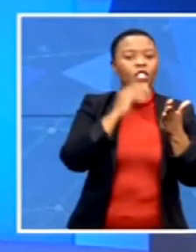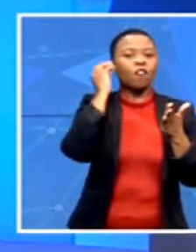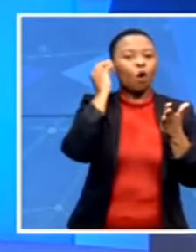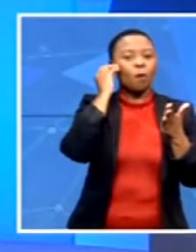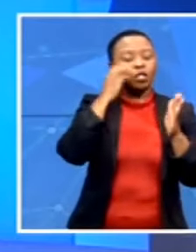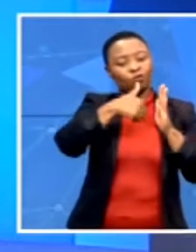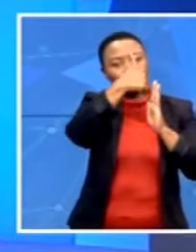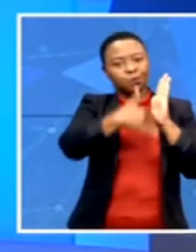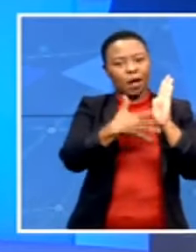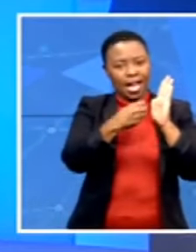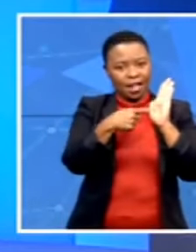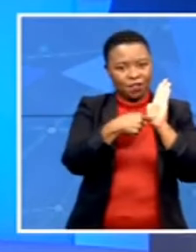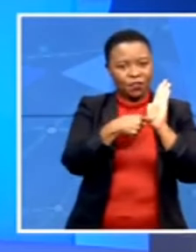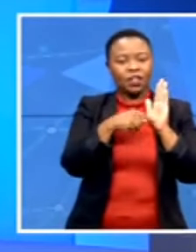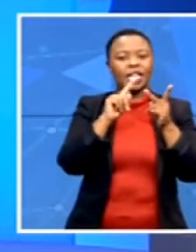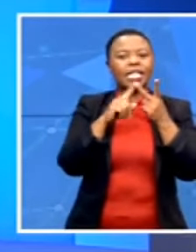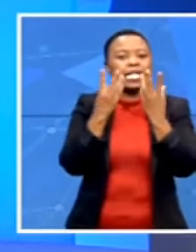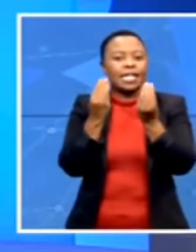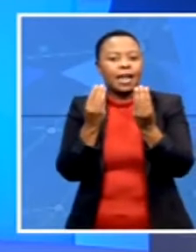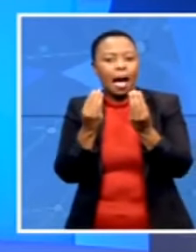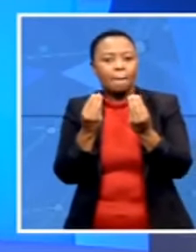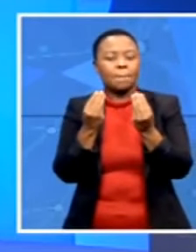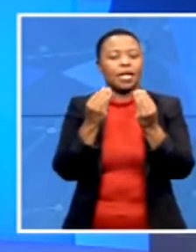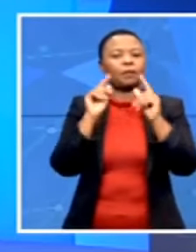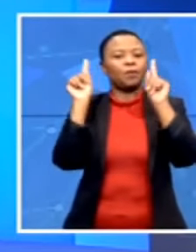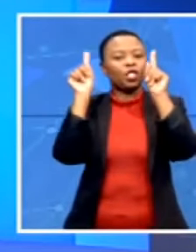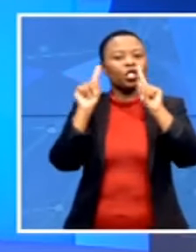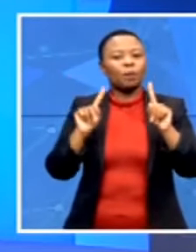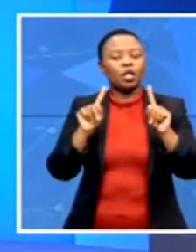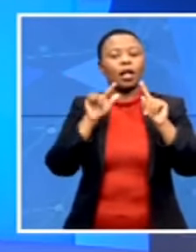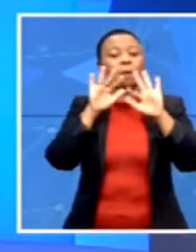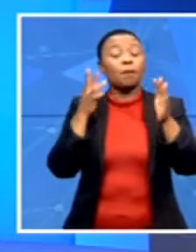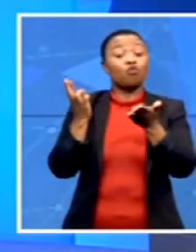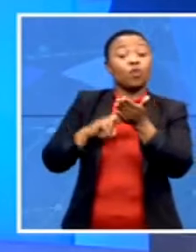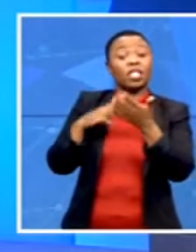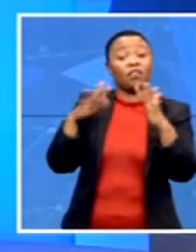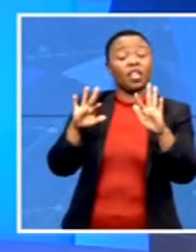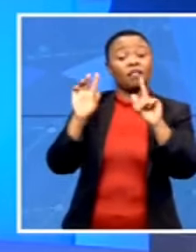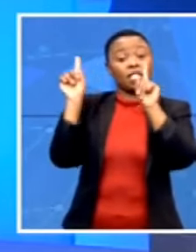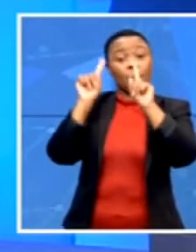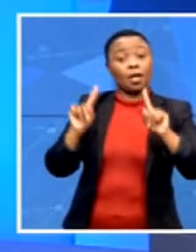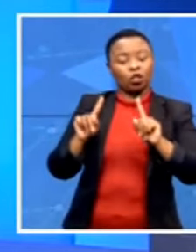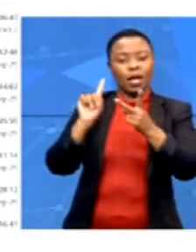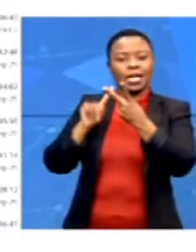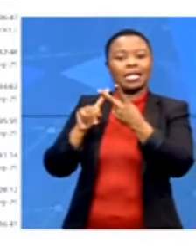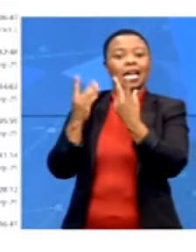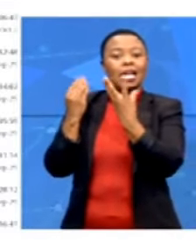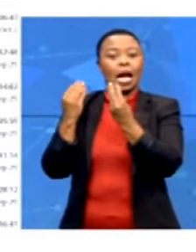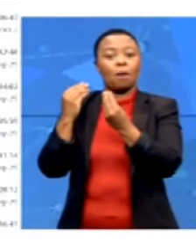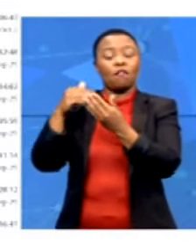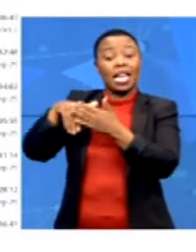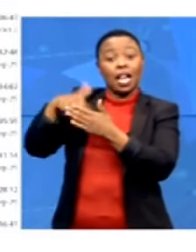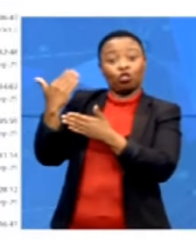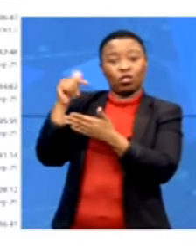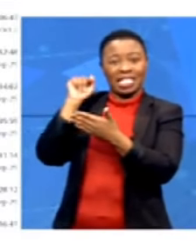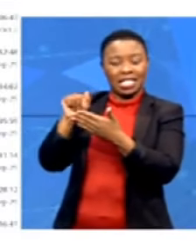of special people registered for the special votes and the number of elections. Because you must remember that when tomorrow people go vote, they're